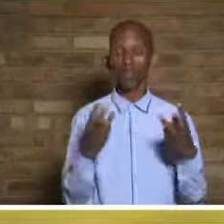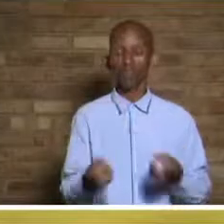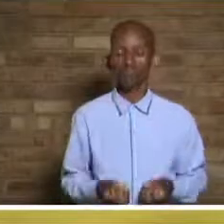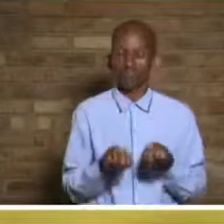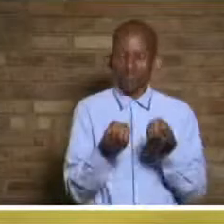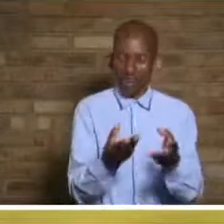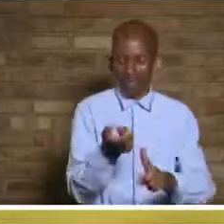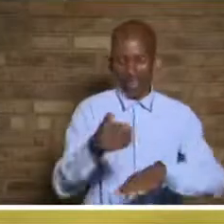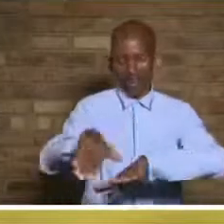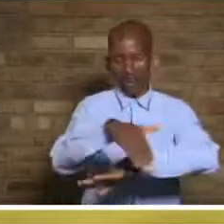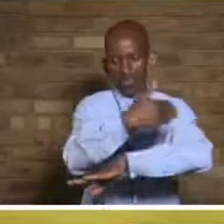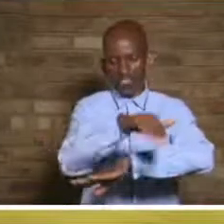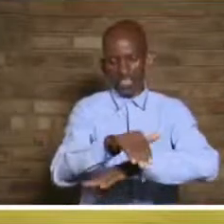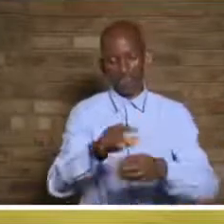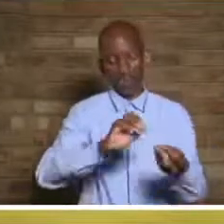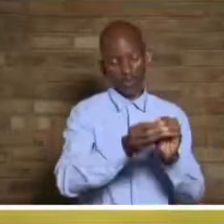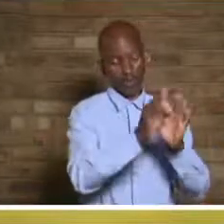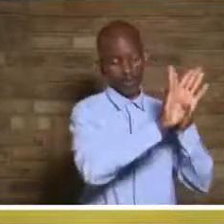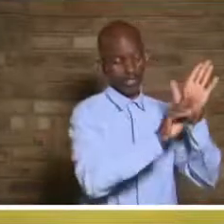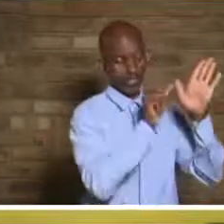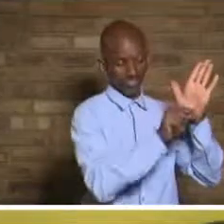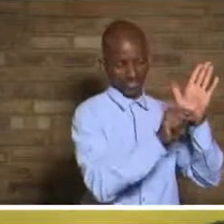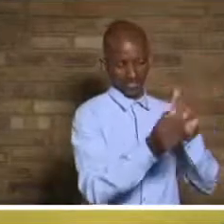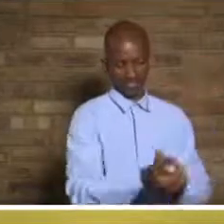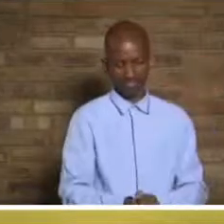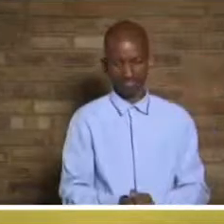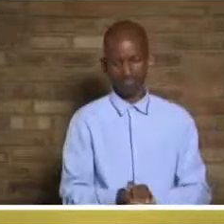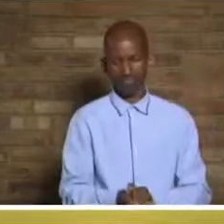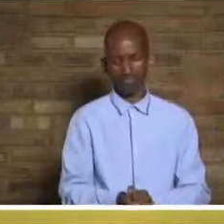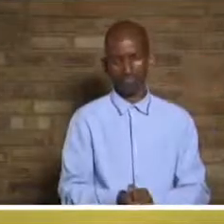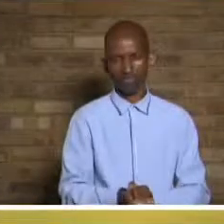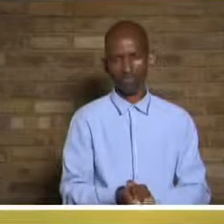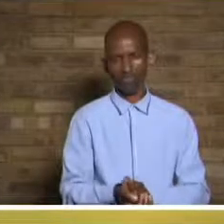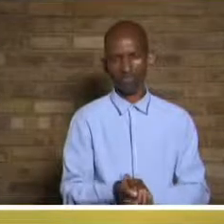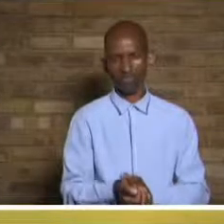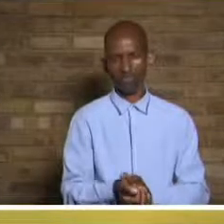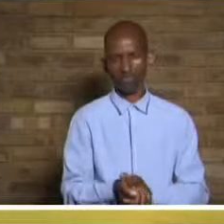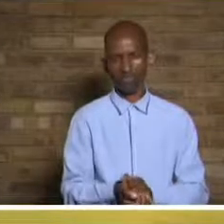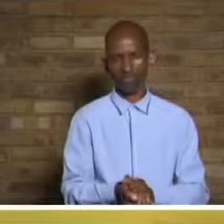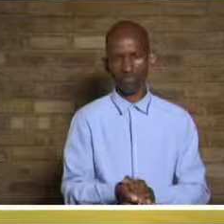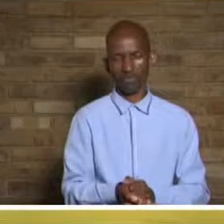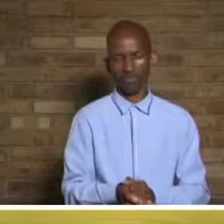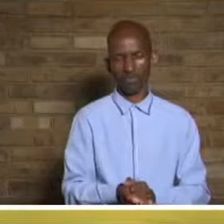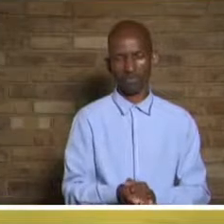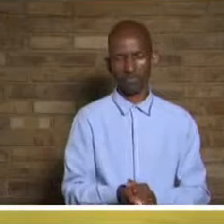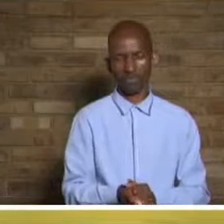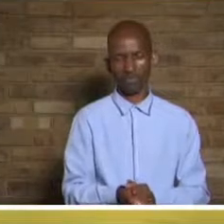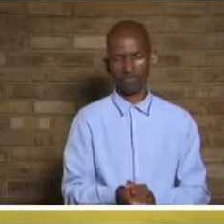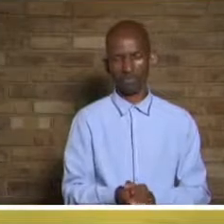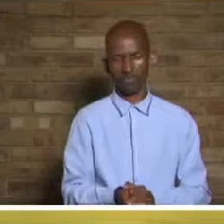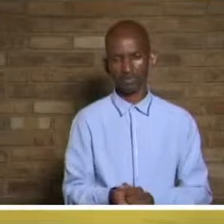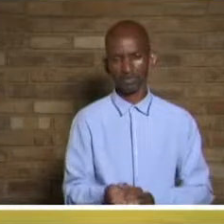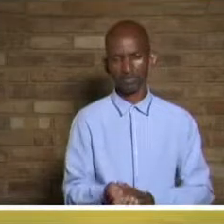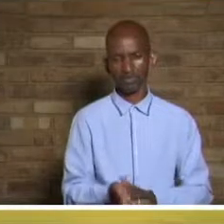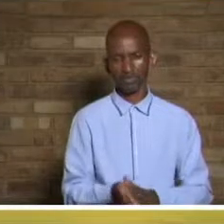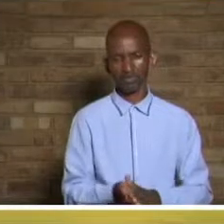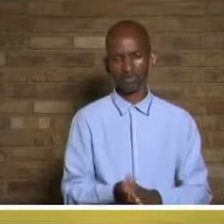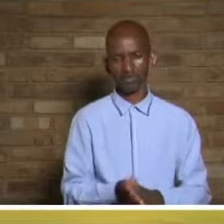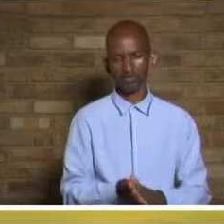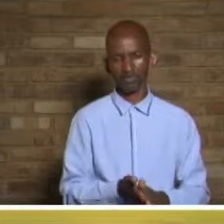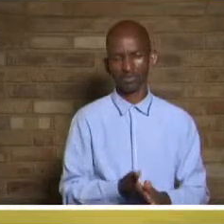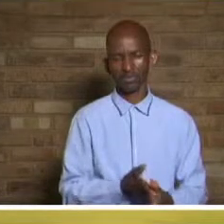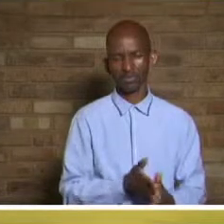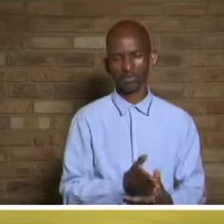Bill Elesibili iphuzu ukuthi labo bavumelekile ukuthi bathule izethulo zabo noma imbono